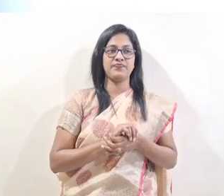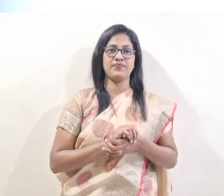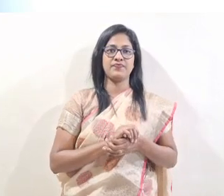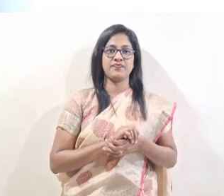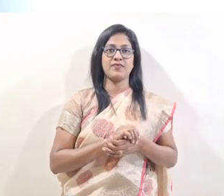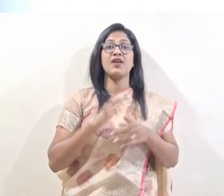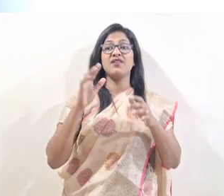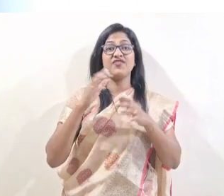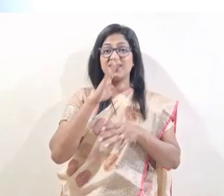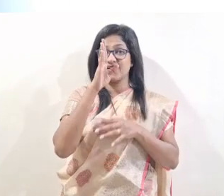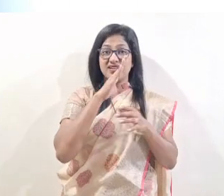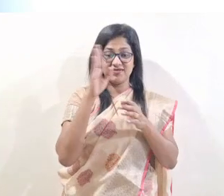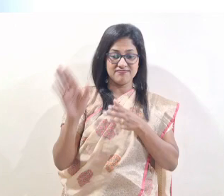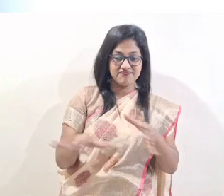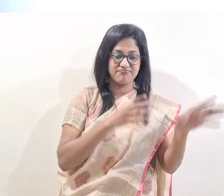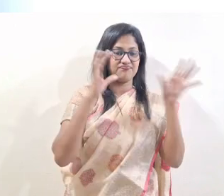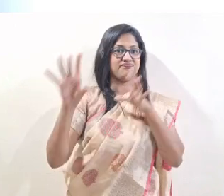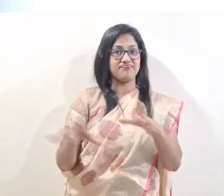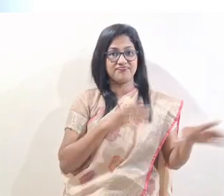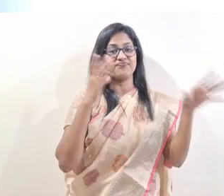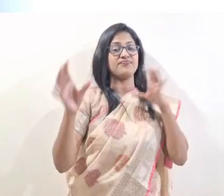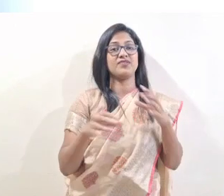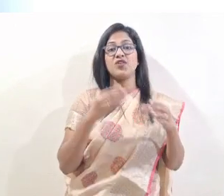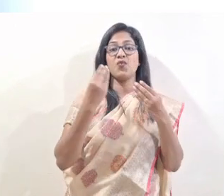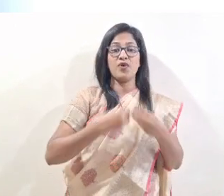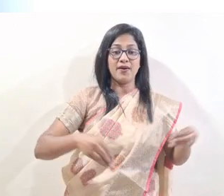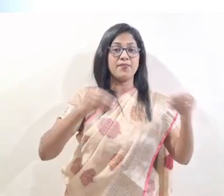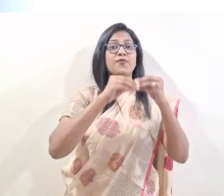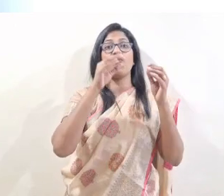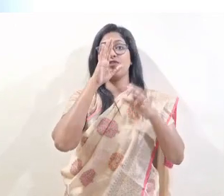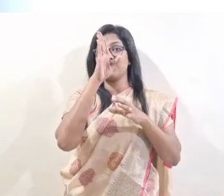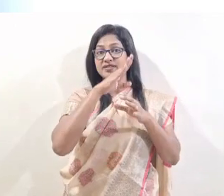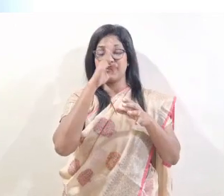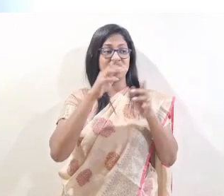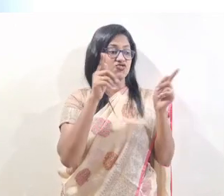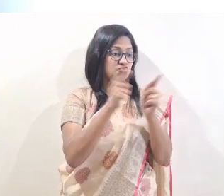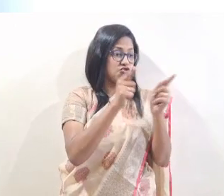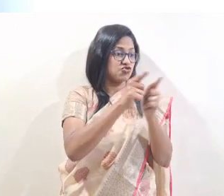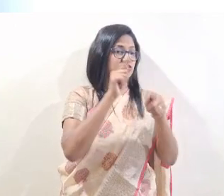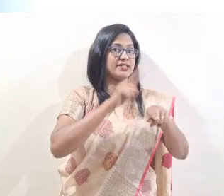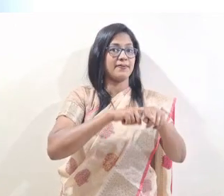between the. We made short loops also, so that the more trains can operate between the